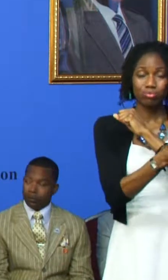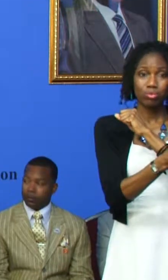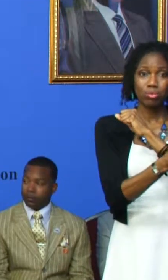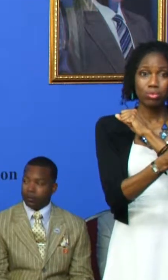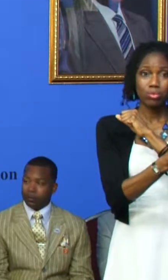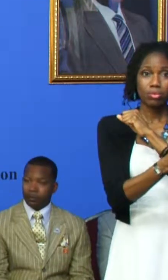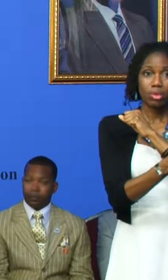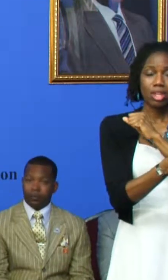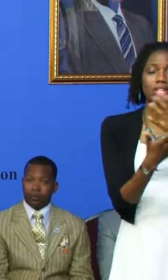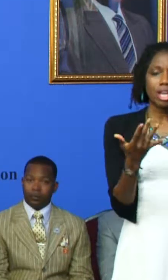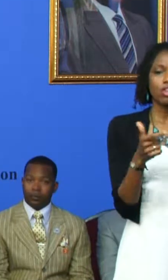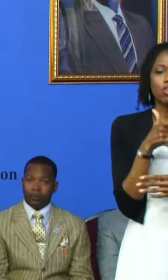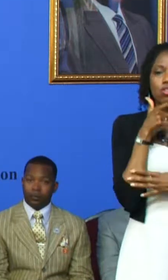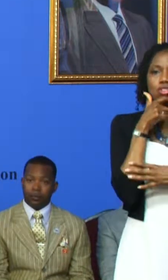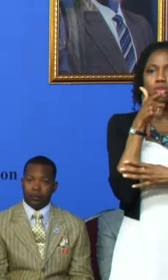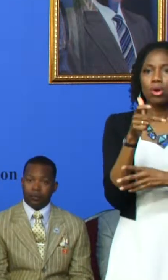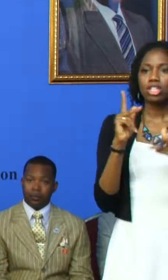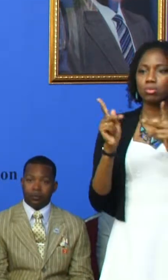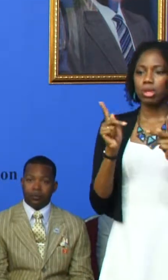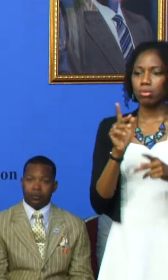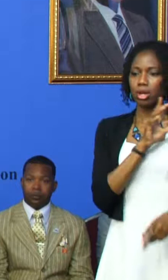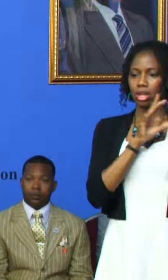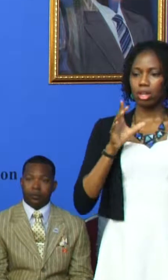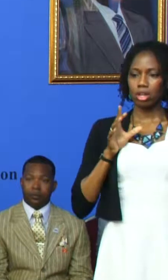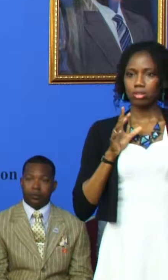You watch people in Congress stand up,